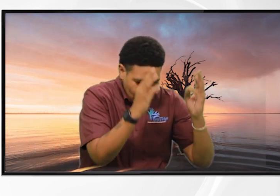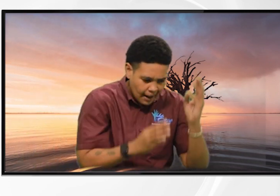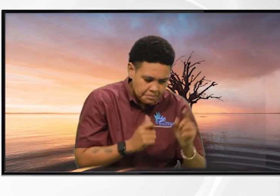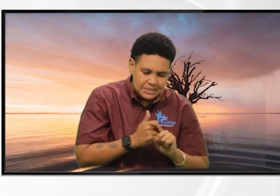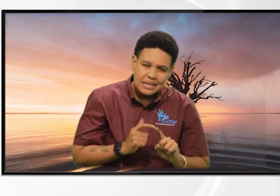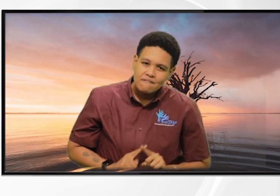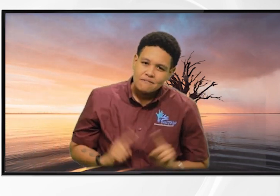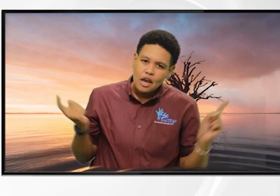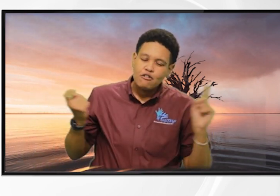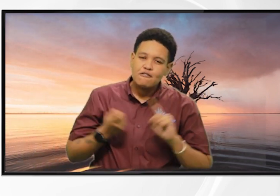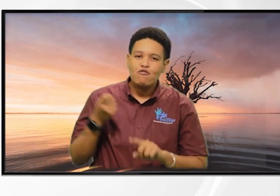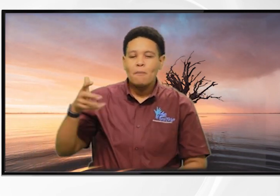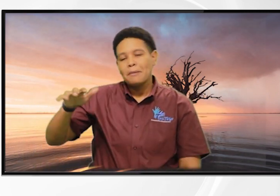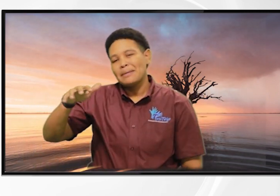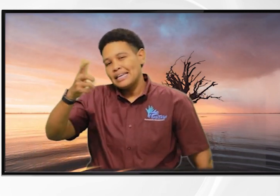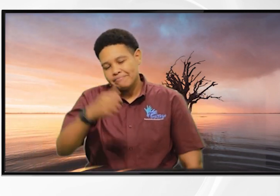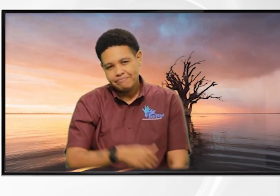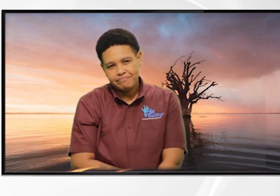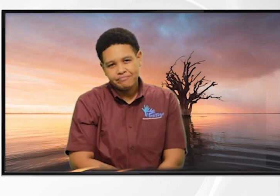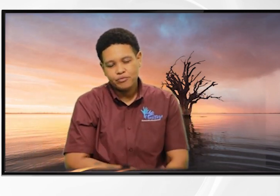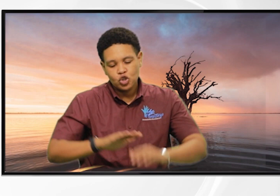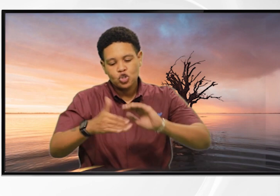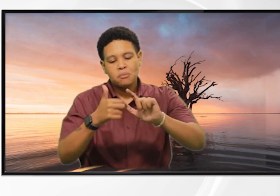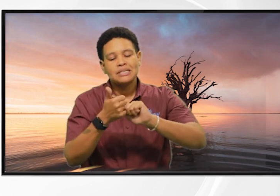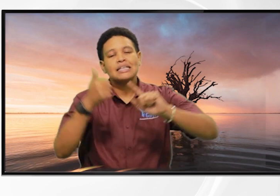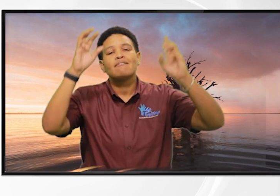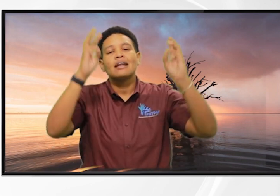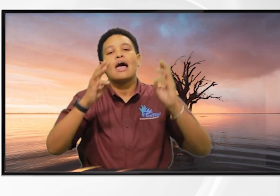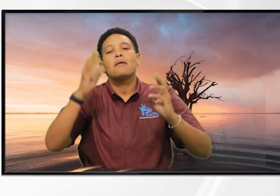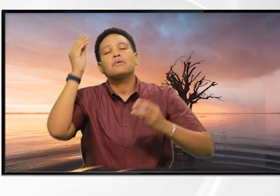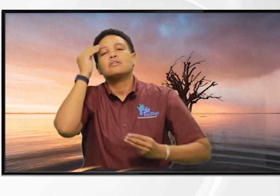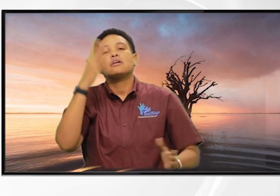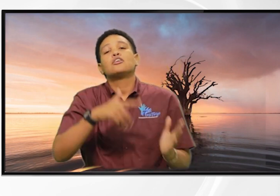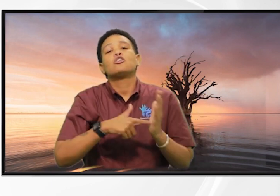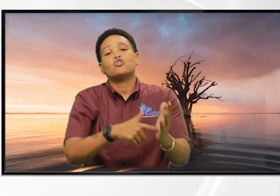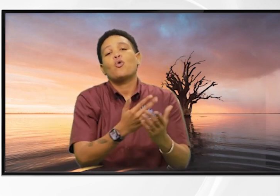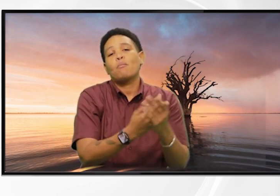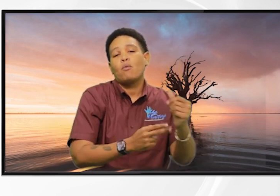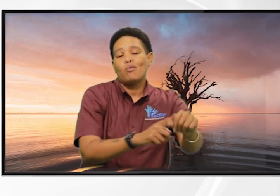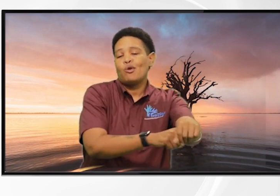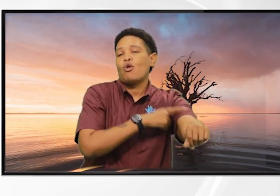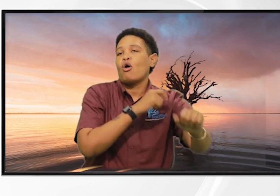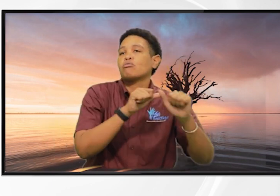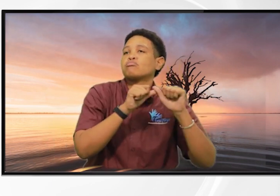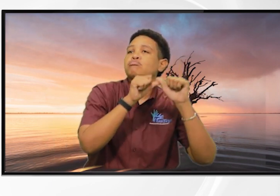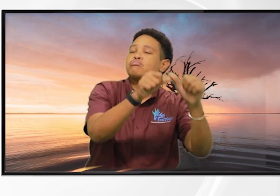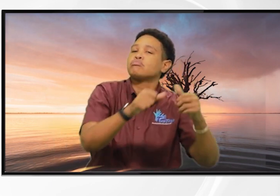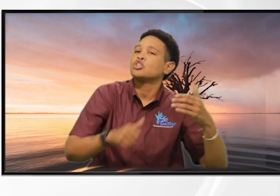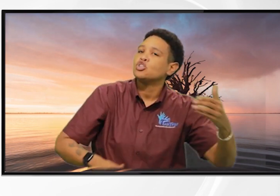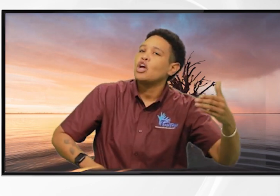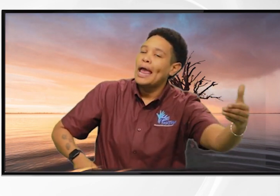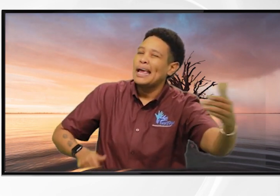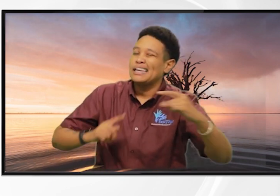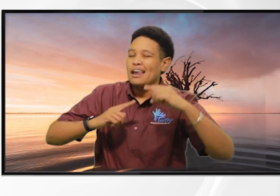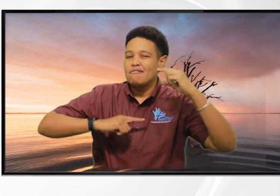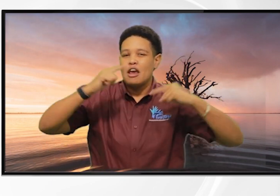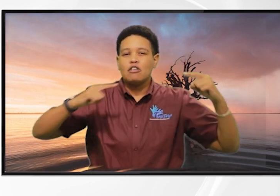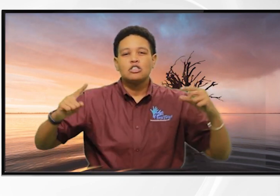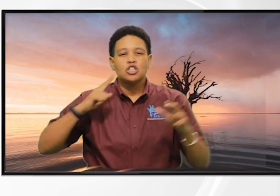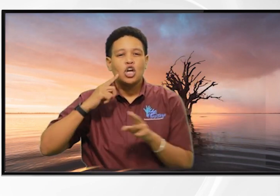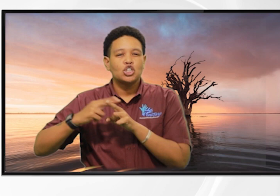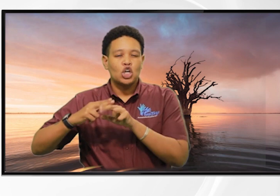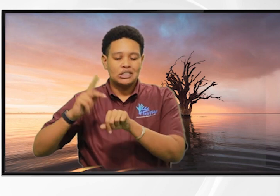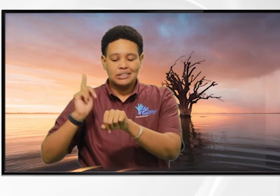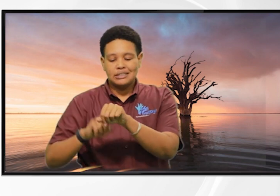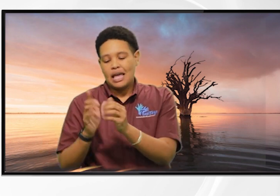mean. Jamaica's climate data reveals both long-term trends and variations on shorter time